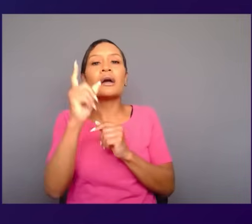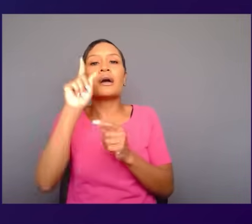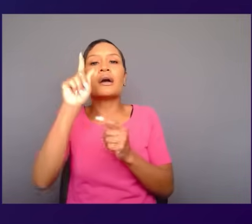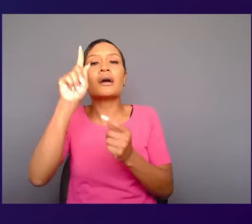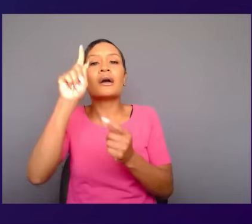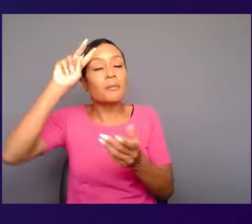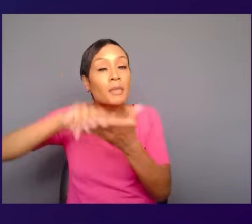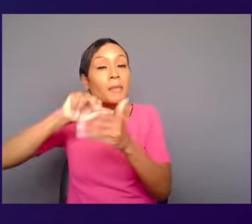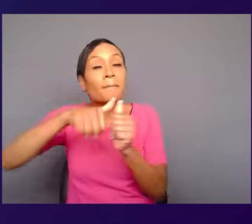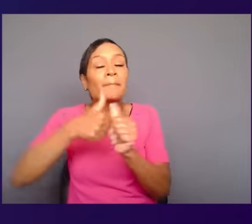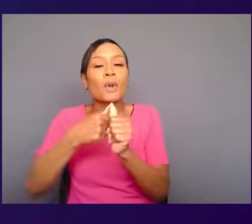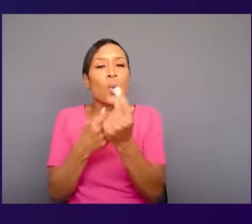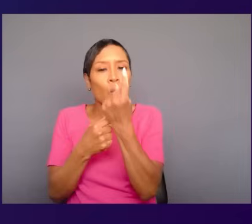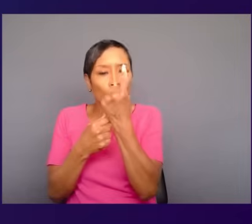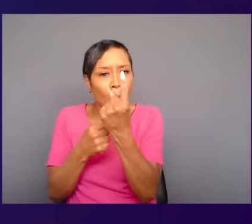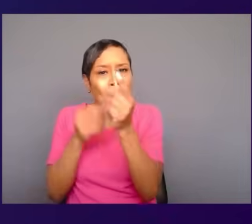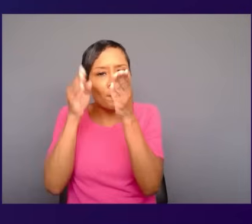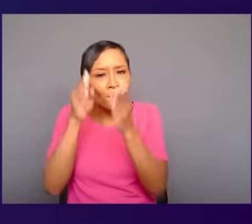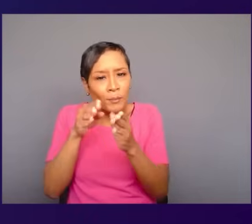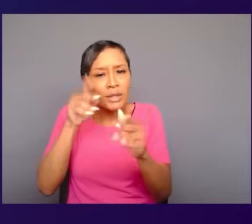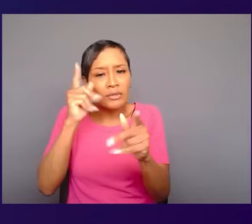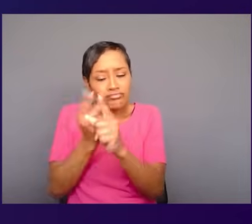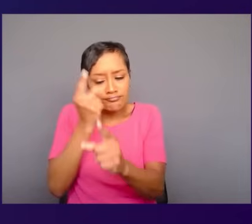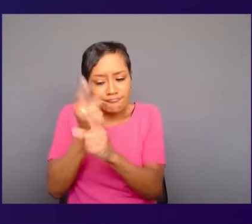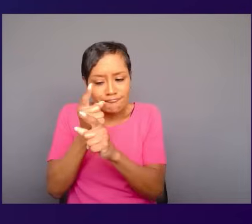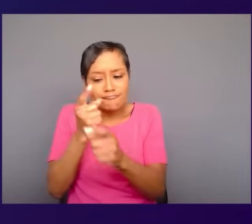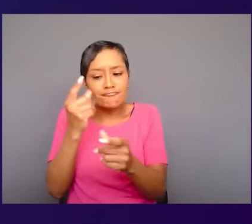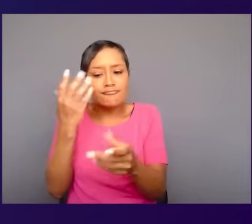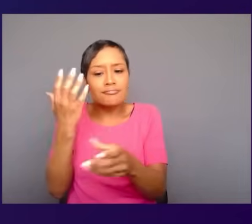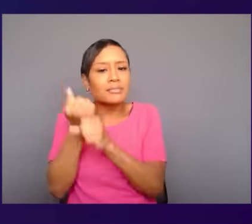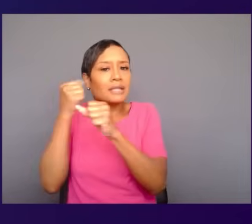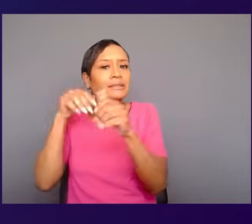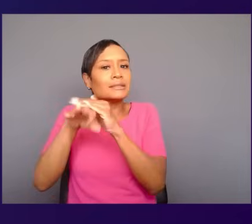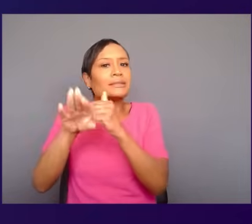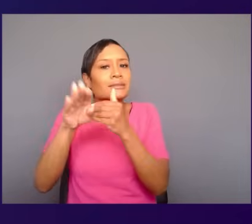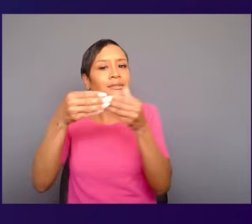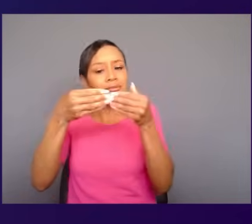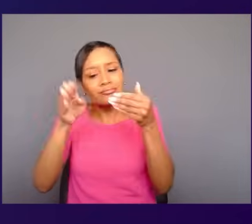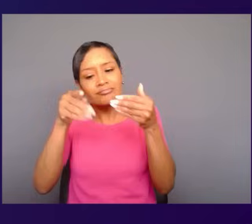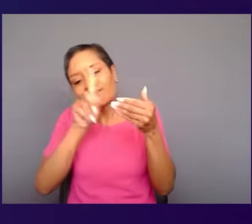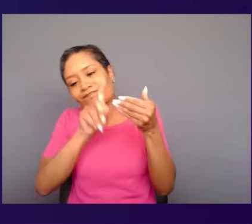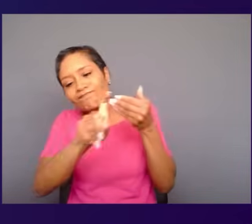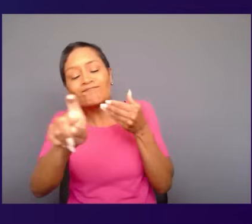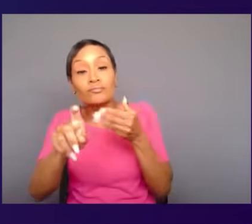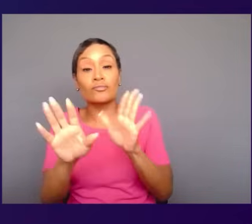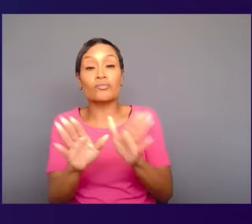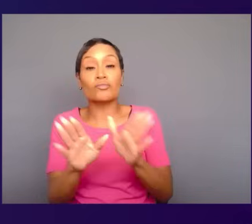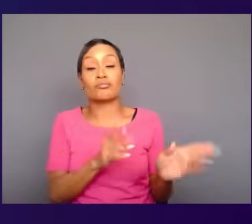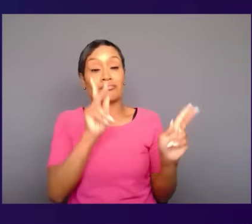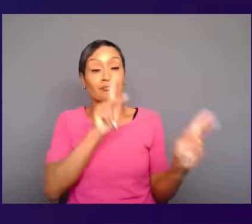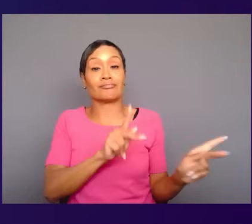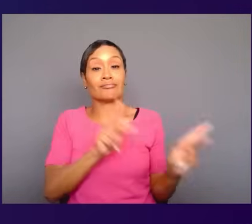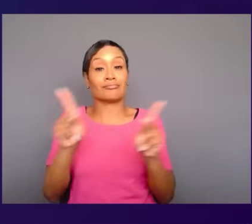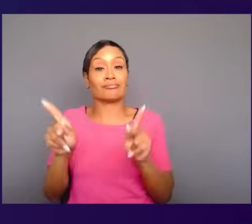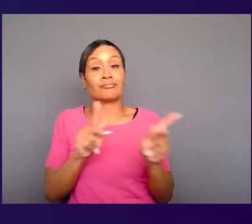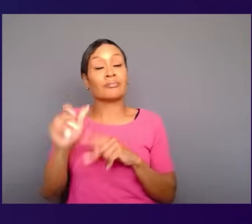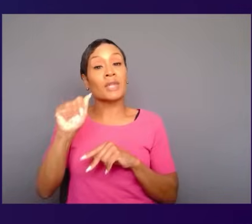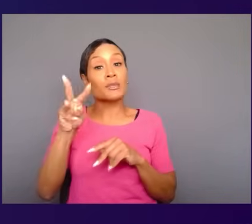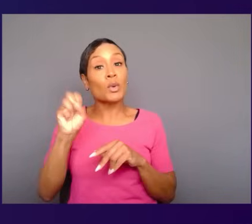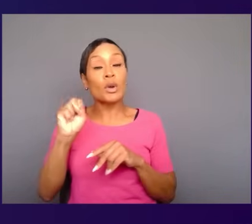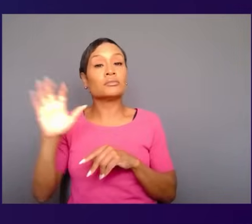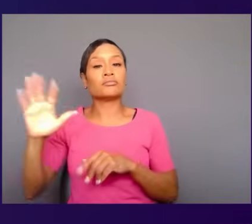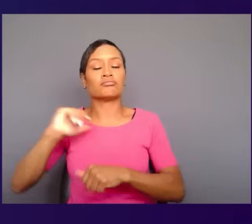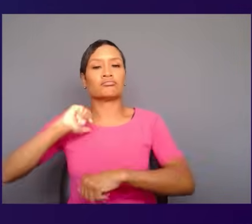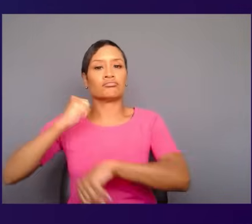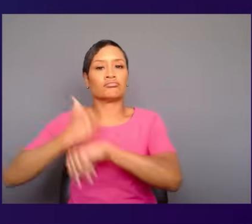to, the resources behind that door, behind that gate. In AWS, that gate is enforced by policy.